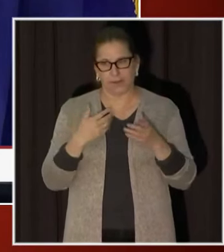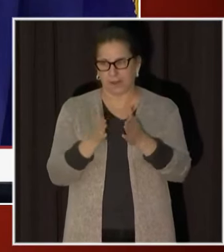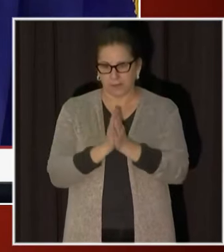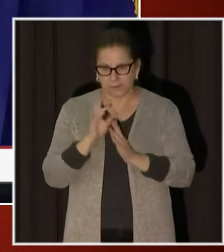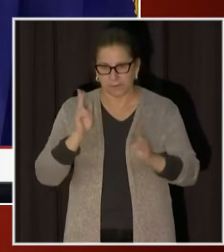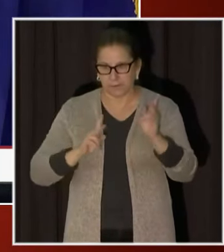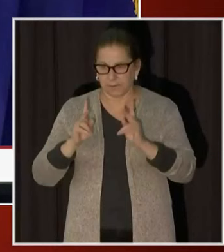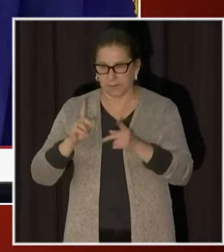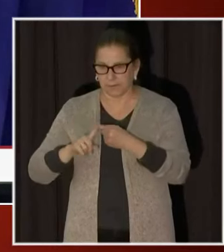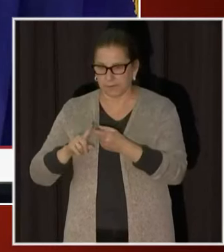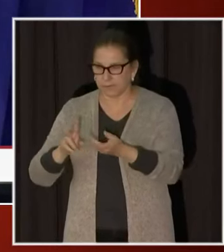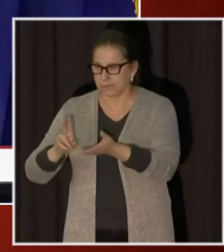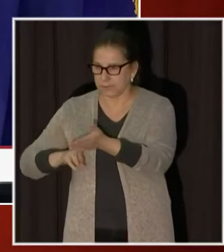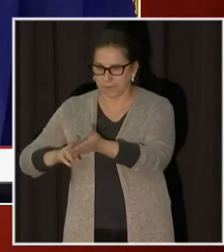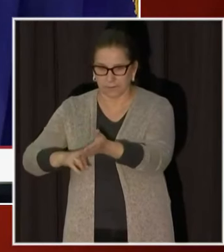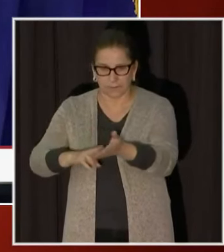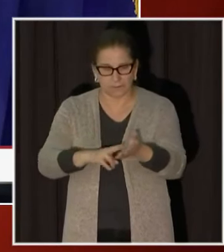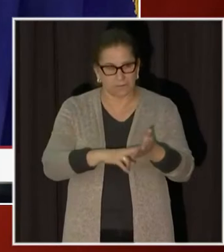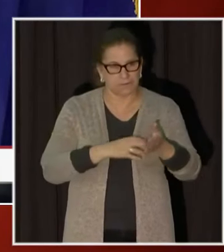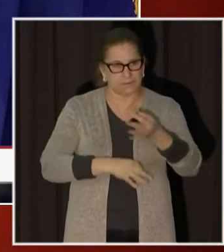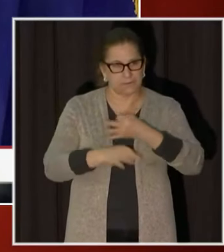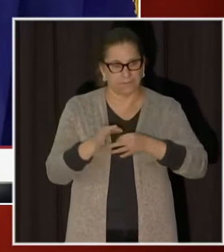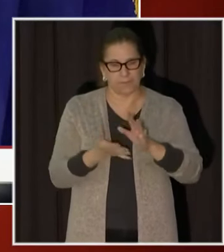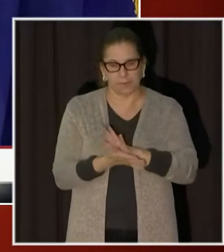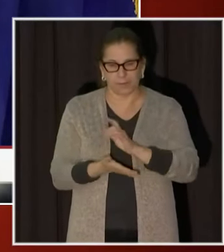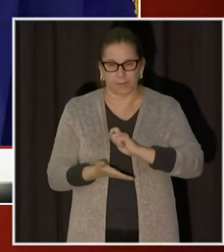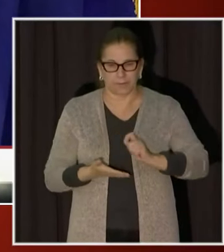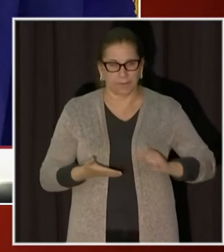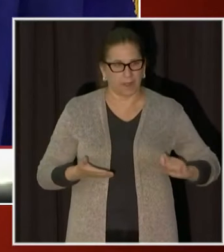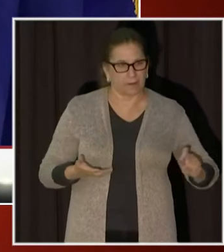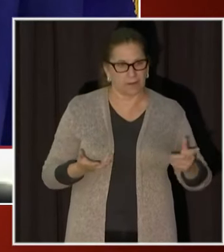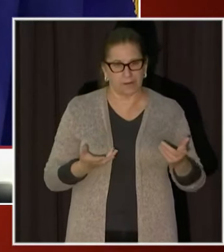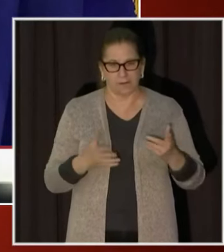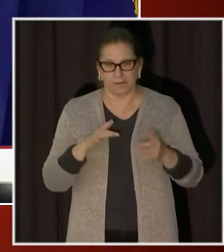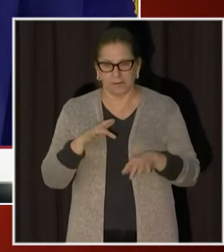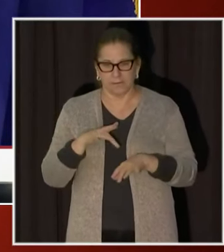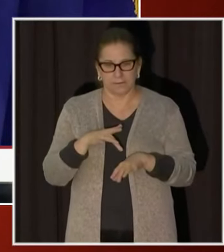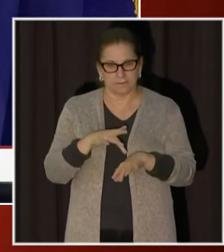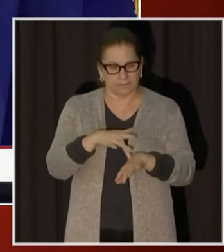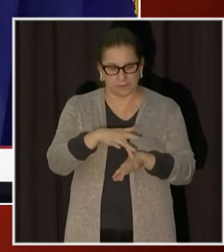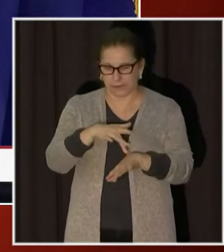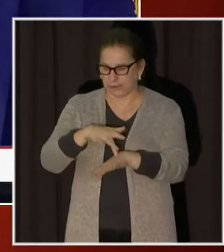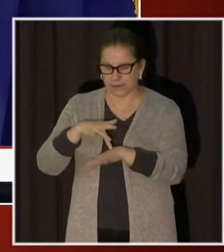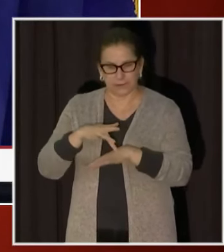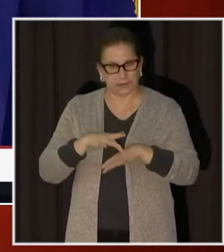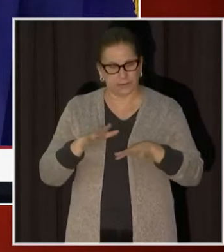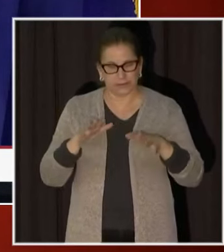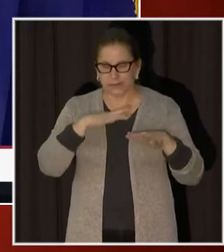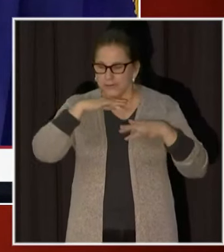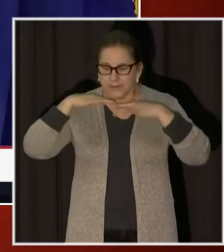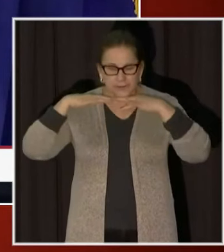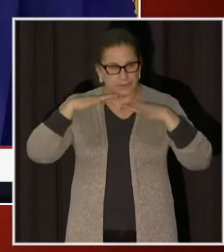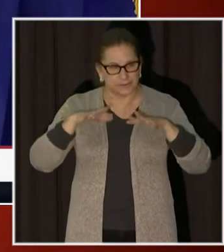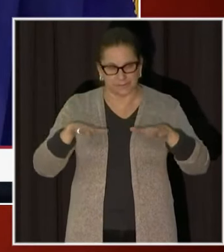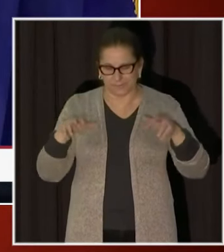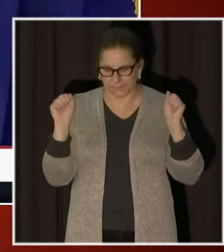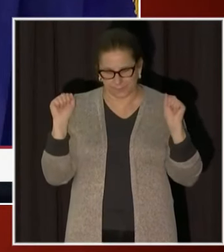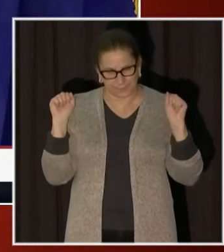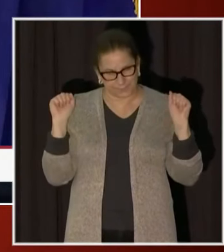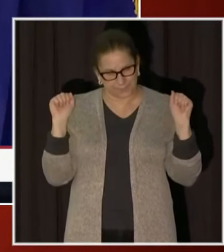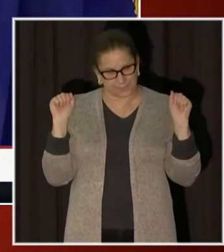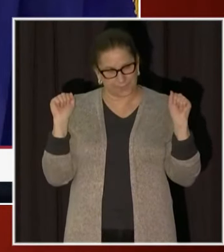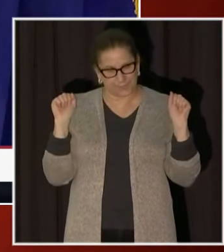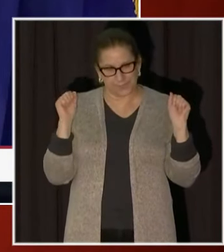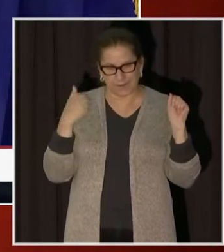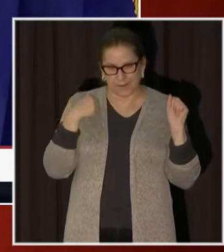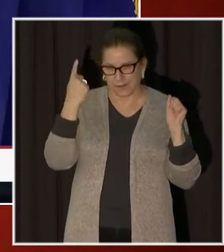and a petition, a clipboard, and that's not so easy to envision right now with social